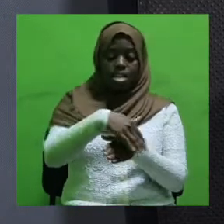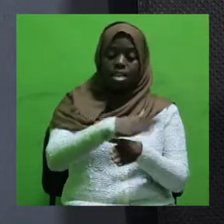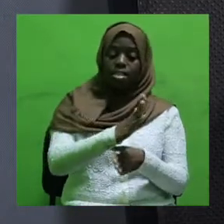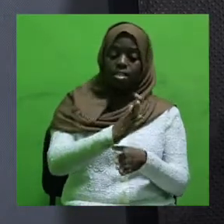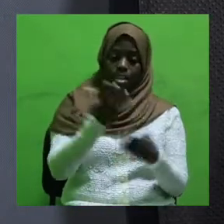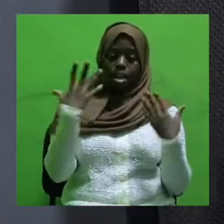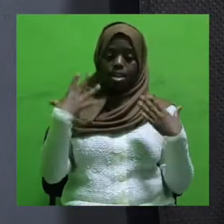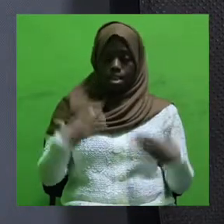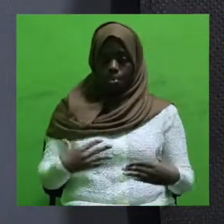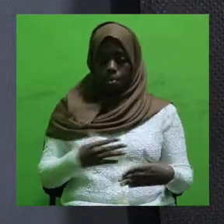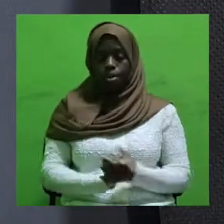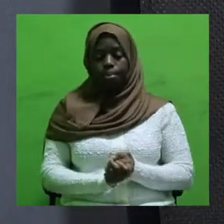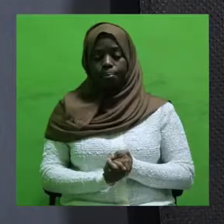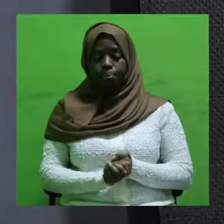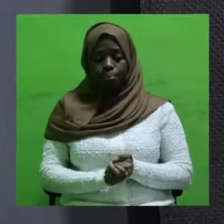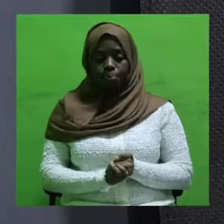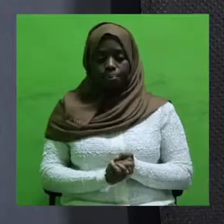nephron.